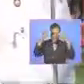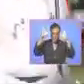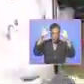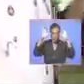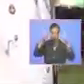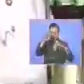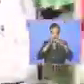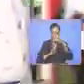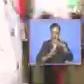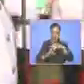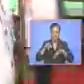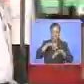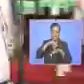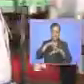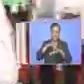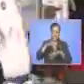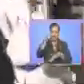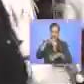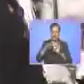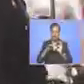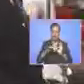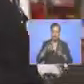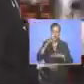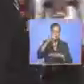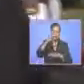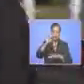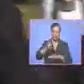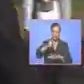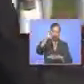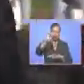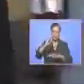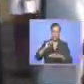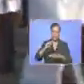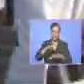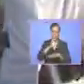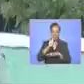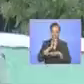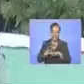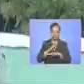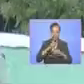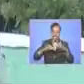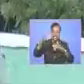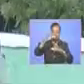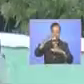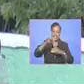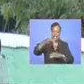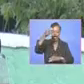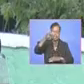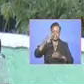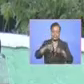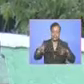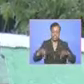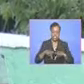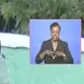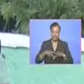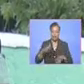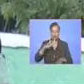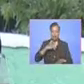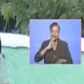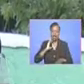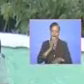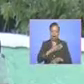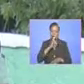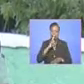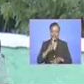native of Mount Thompson, Exuma, could ascend to the highest position in the Royal Bahamas Police Force. Our mandate, which is to